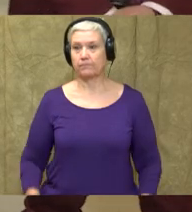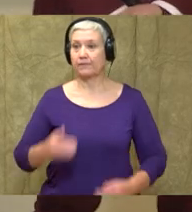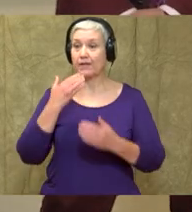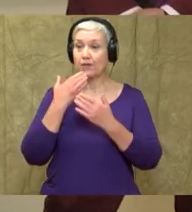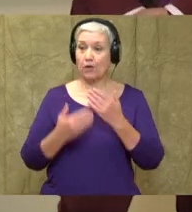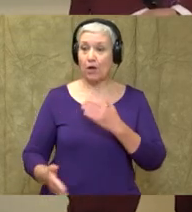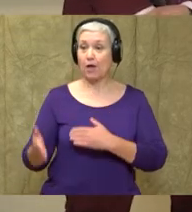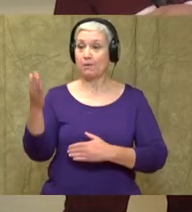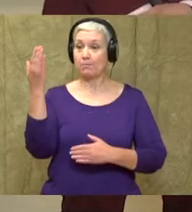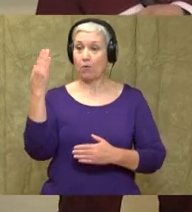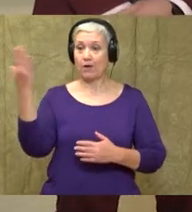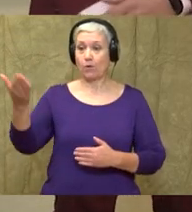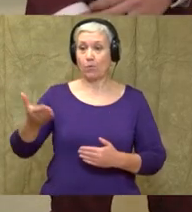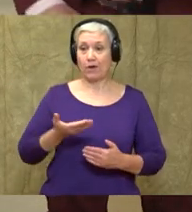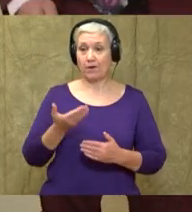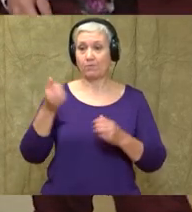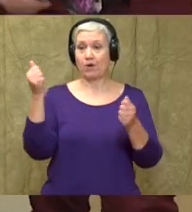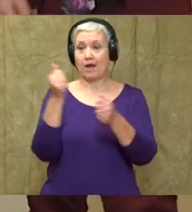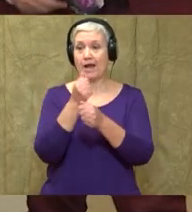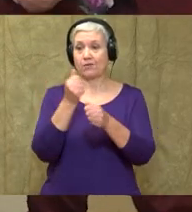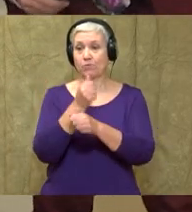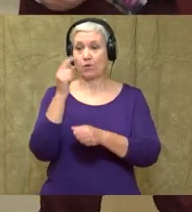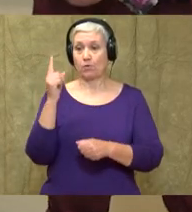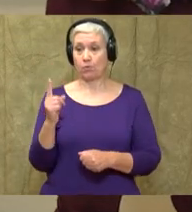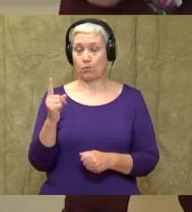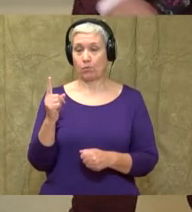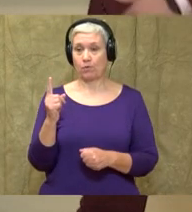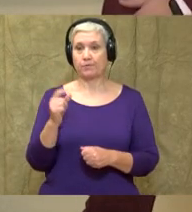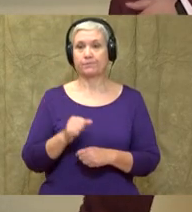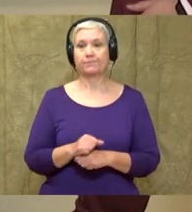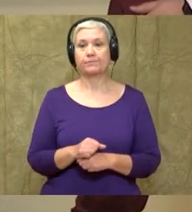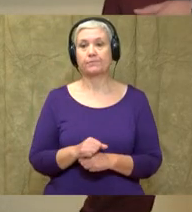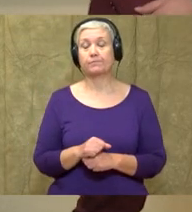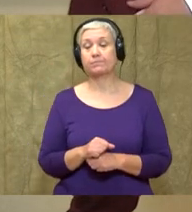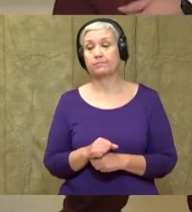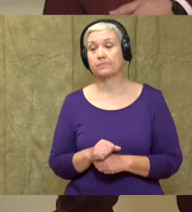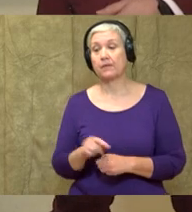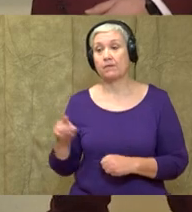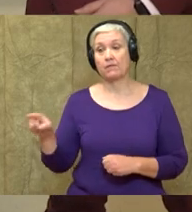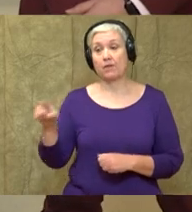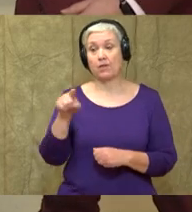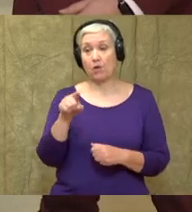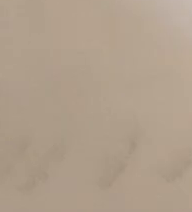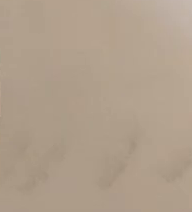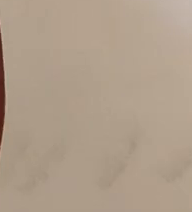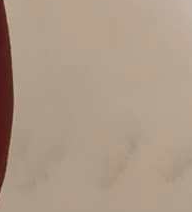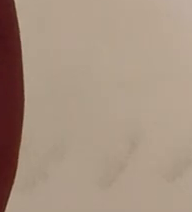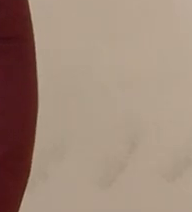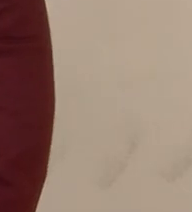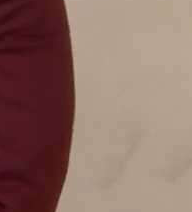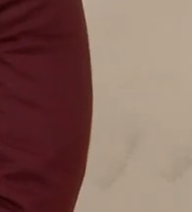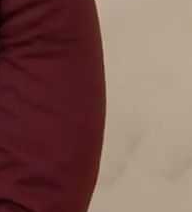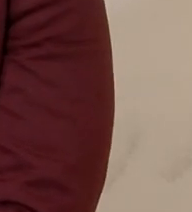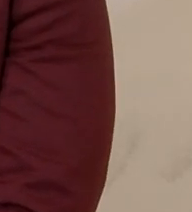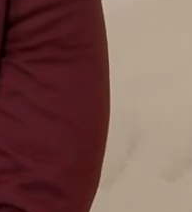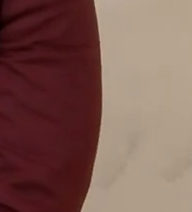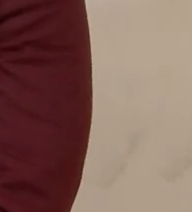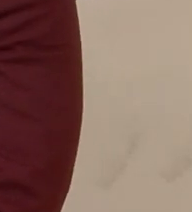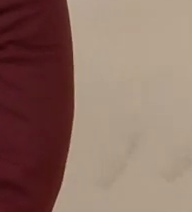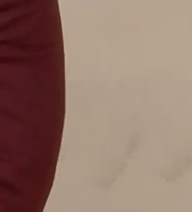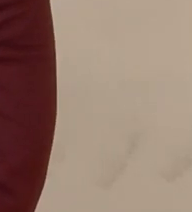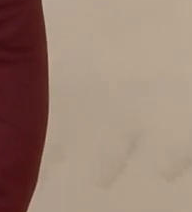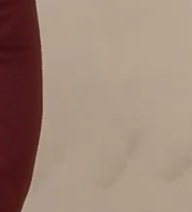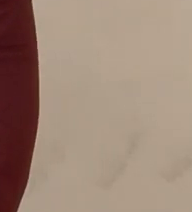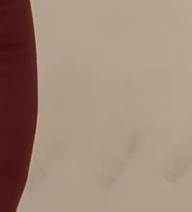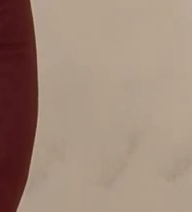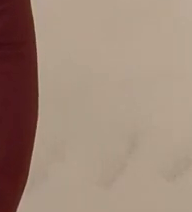Good morning. Welcome back to High School Algebra 1 for MCPSS. For those of you that did not tune in with us last week, my name is David Dye. I am currently in